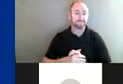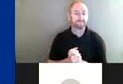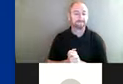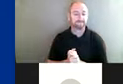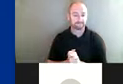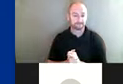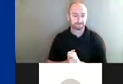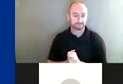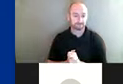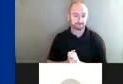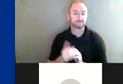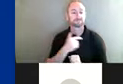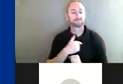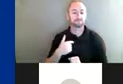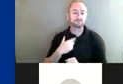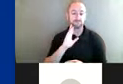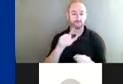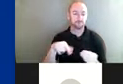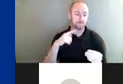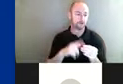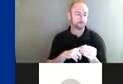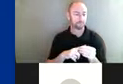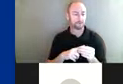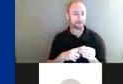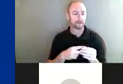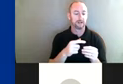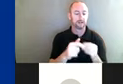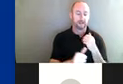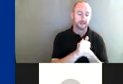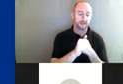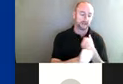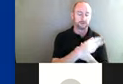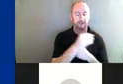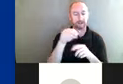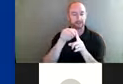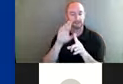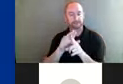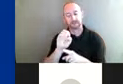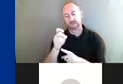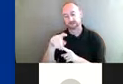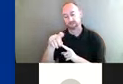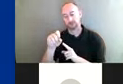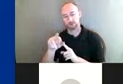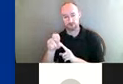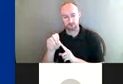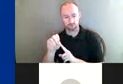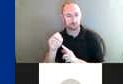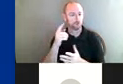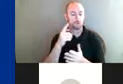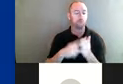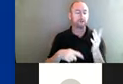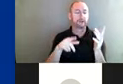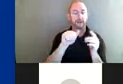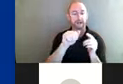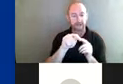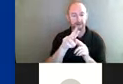At the root level, we're talking about the intersection of hazard and exposure. So what are your elements at risk? And then